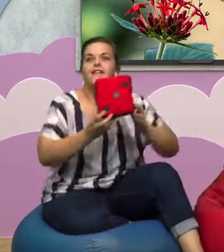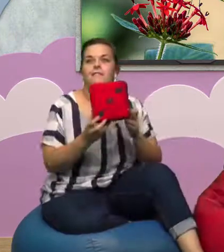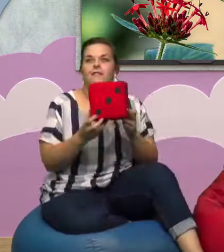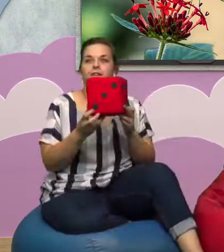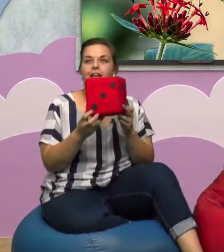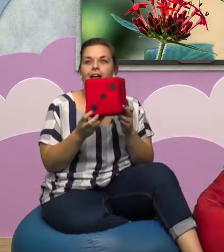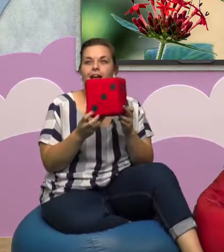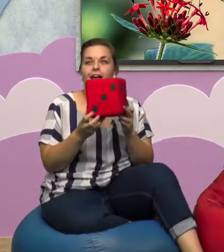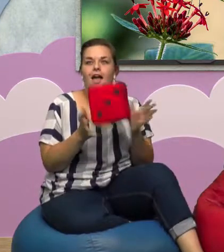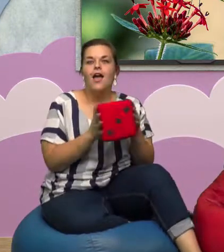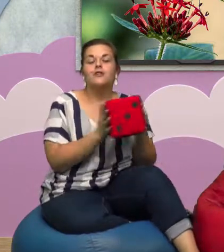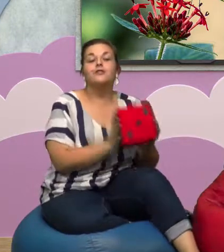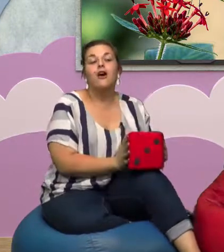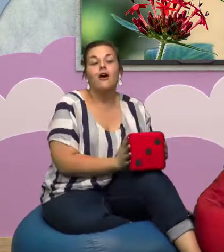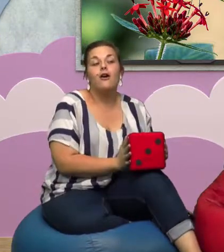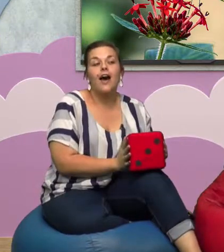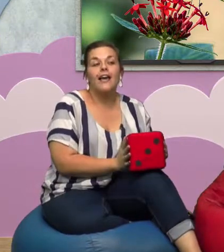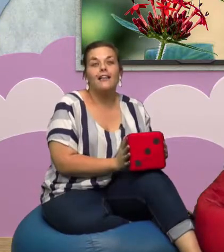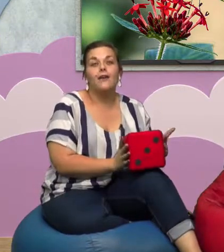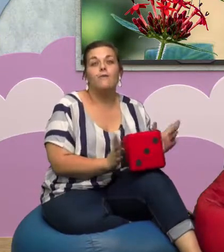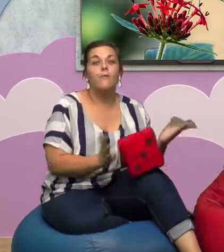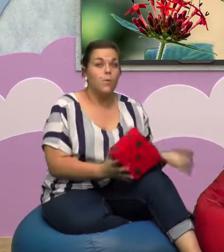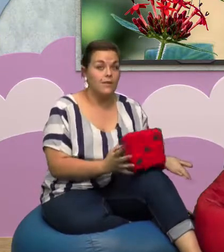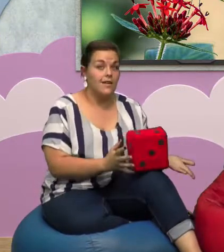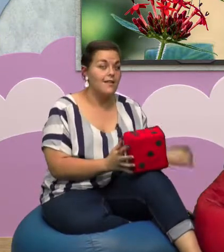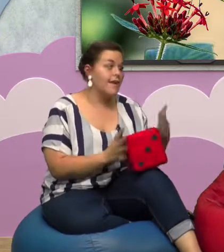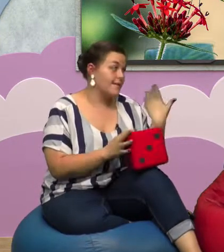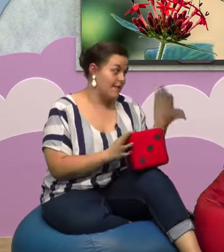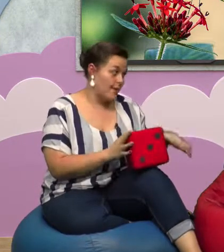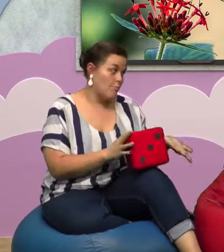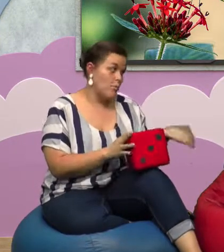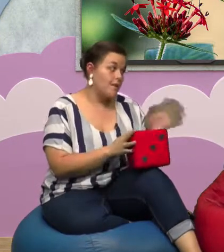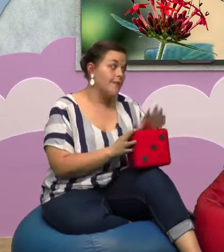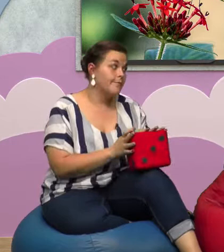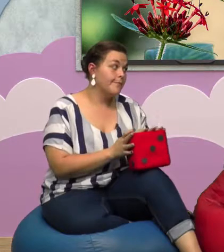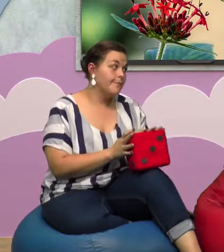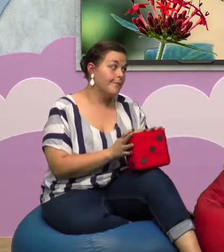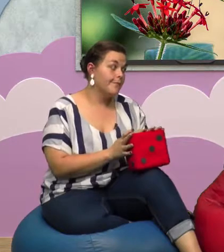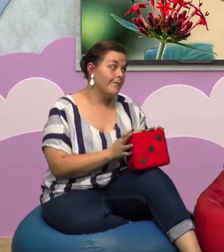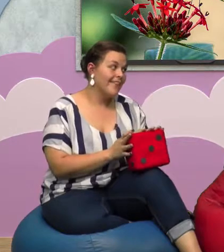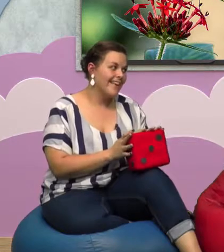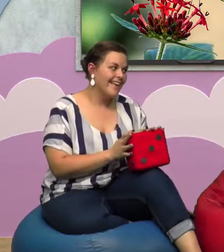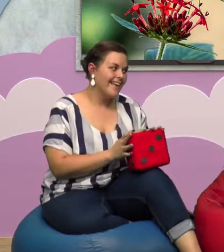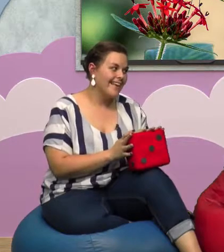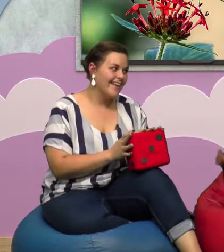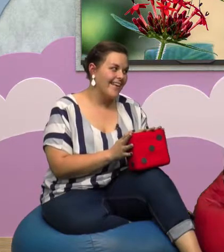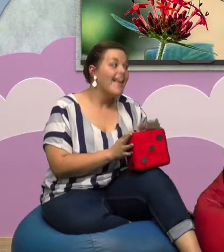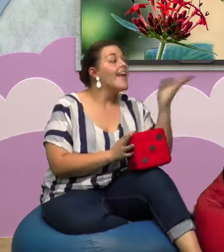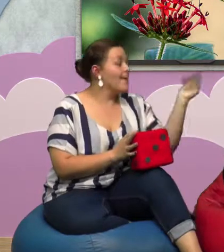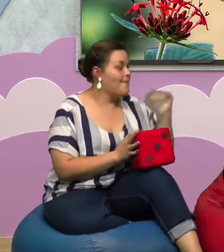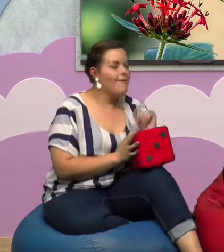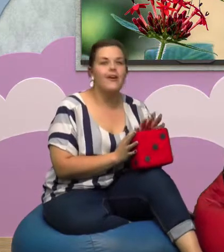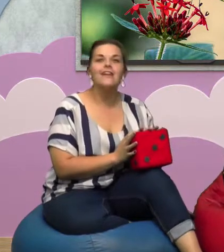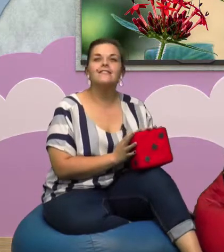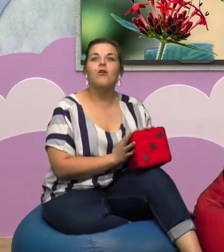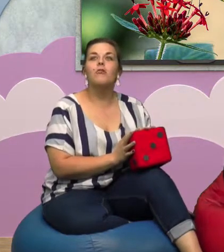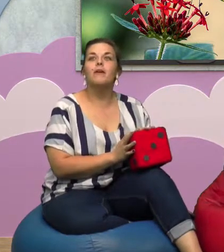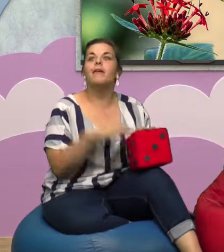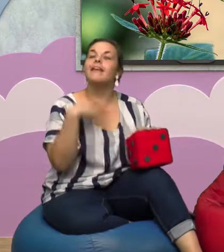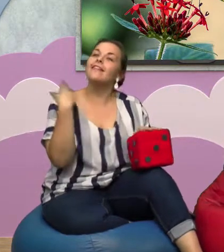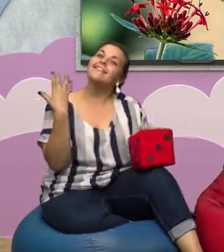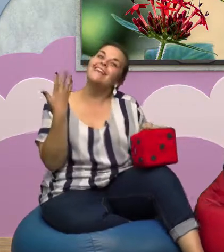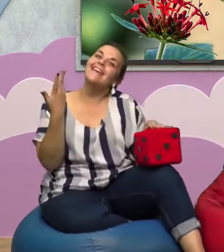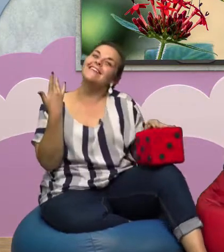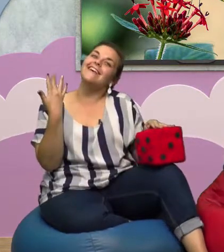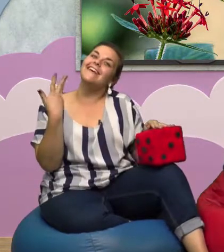It's the number 3. So I can think of water. They can stay in water. In a forest. In a forest or maybe